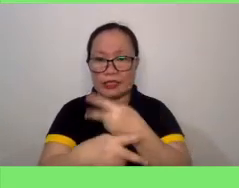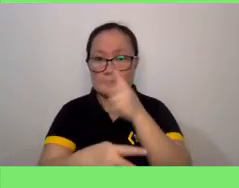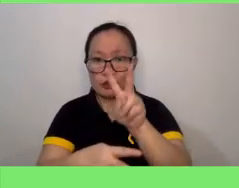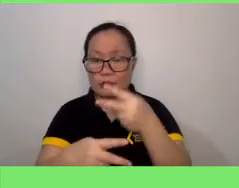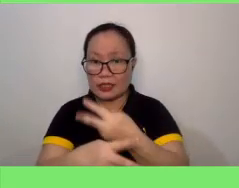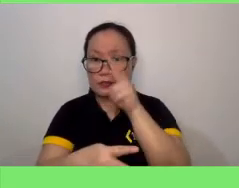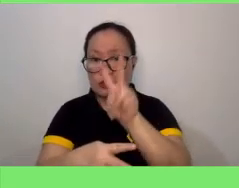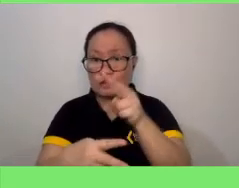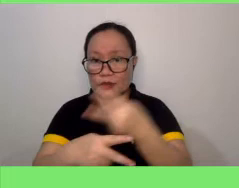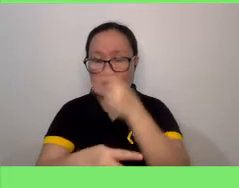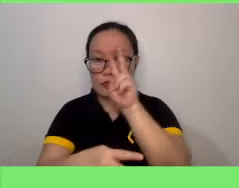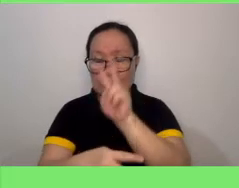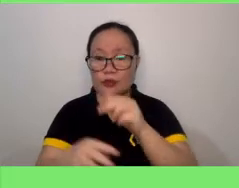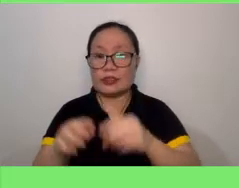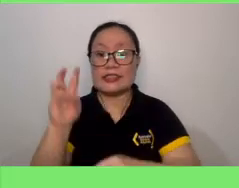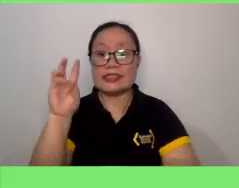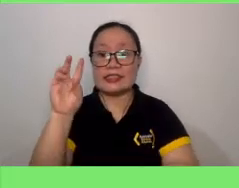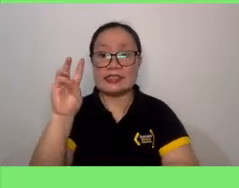64.